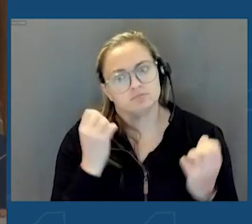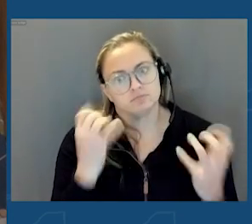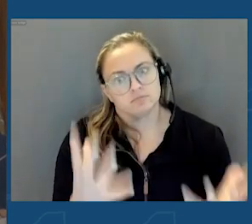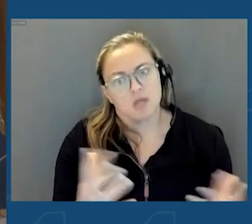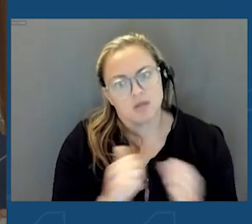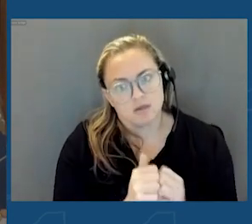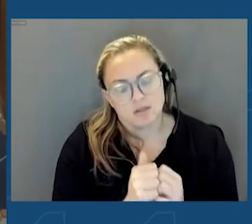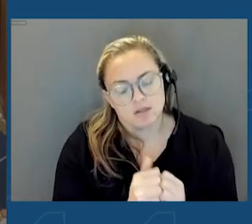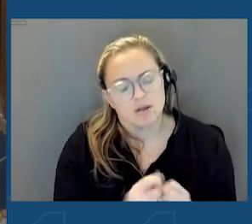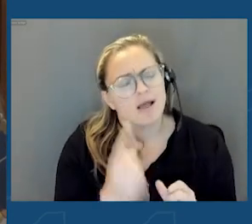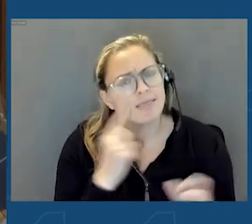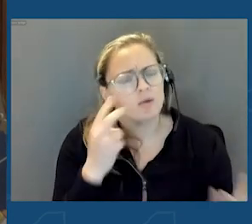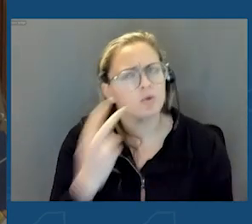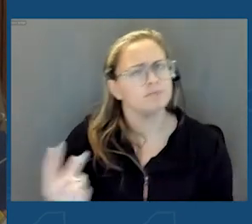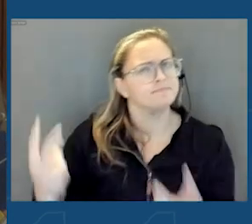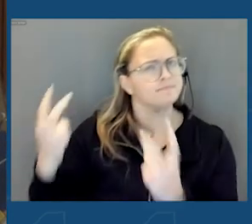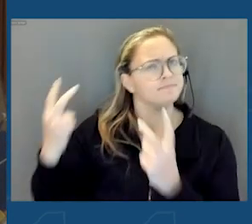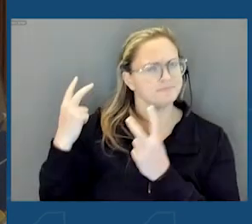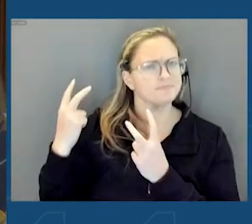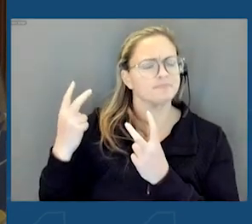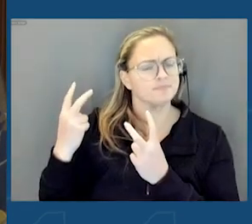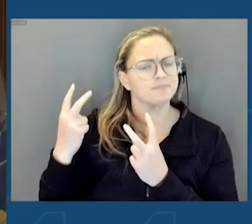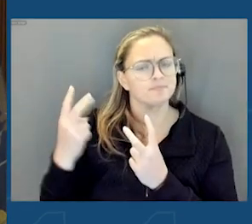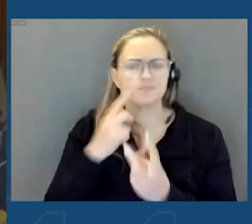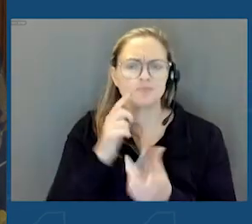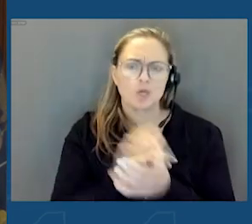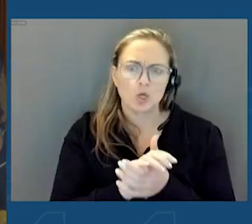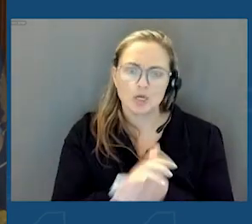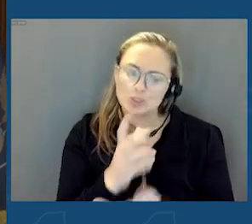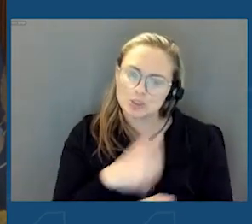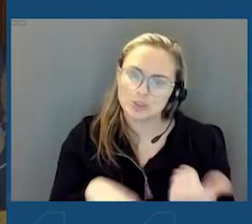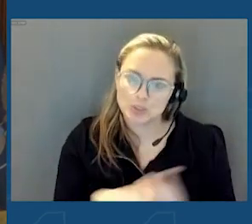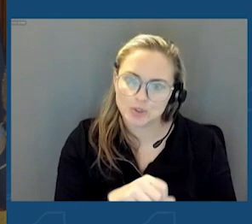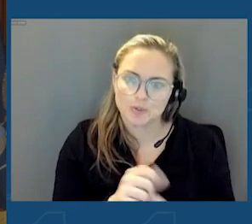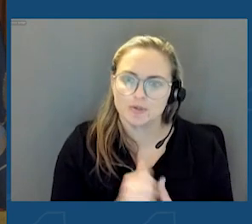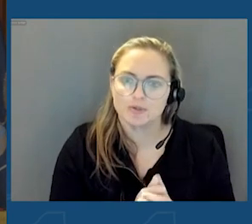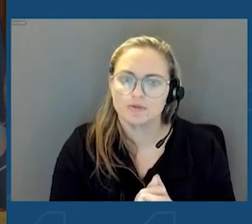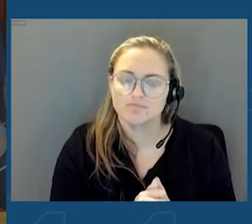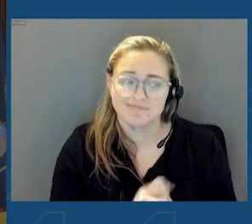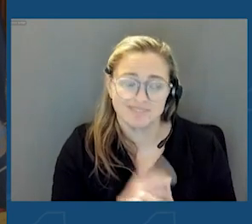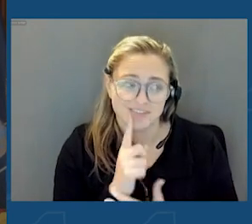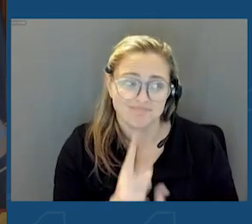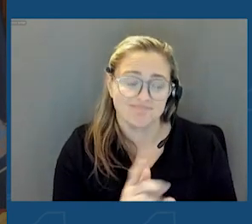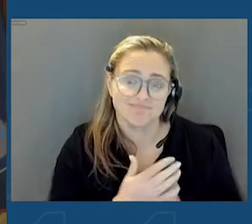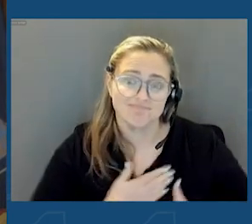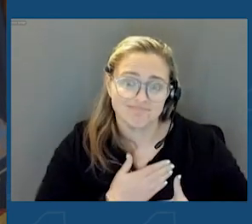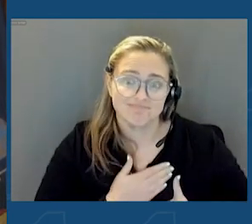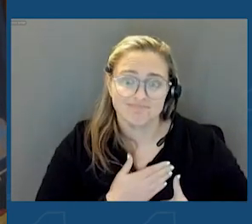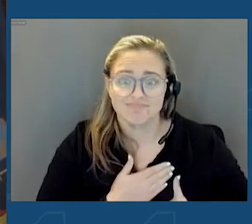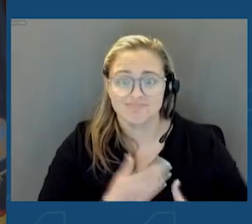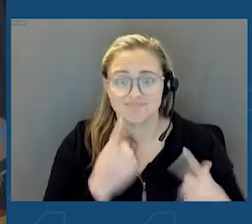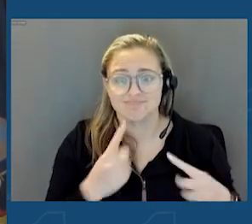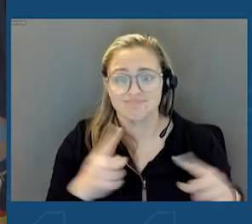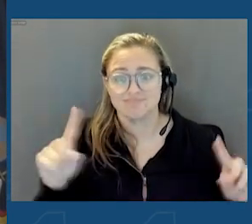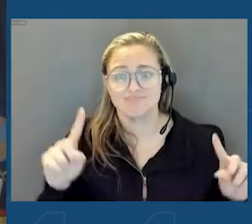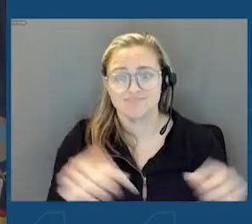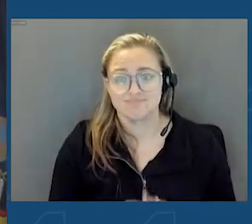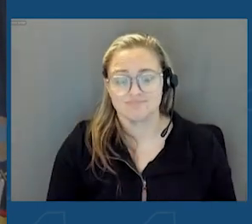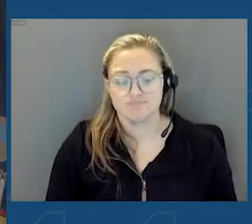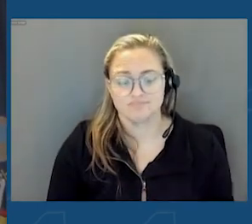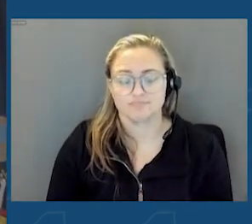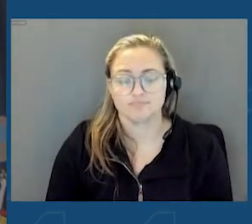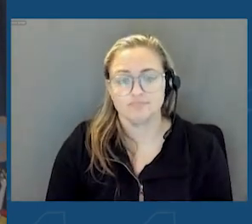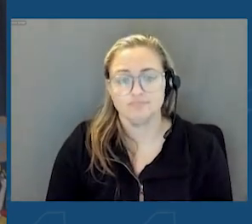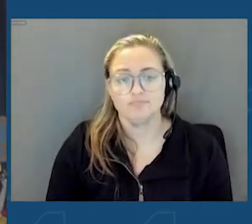think we're going to look back on this period and really congratulate each other and with awe that we all made it through the other side of this, of